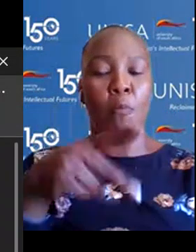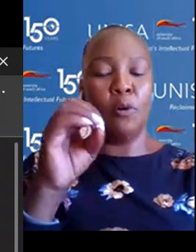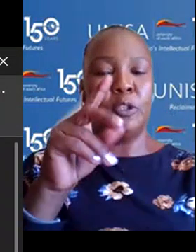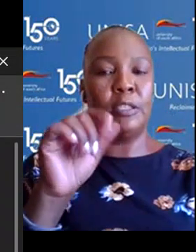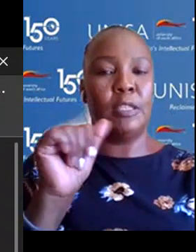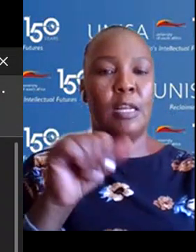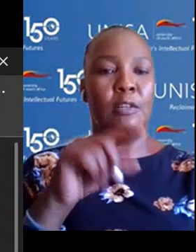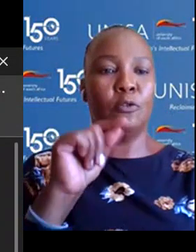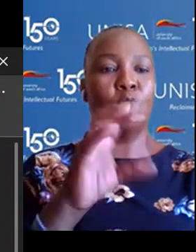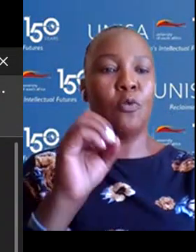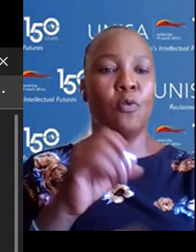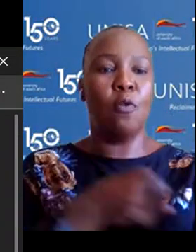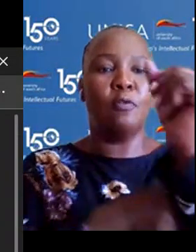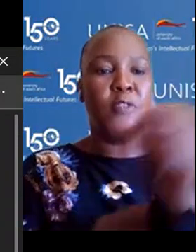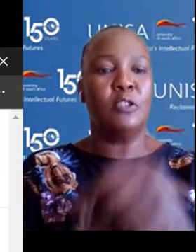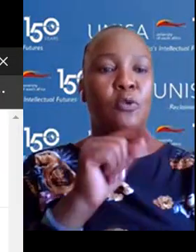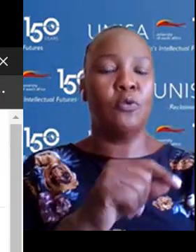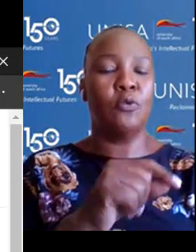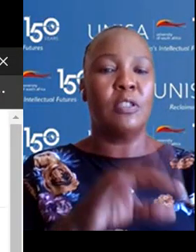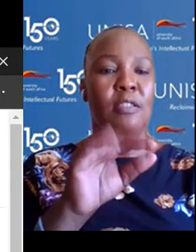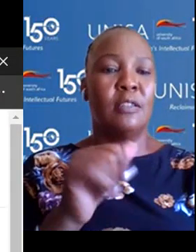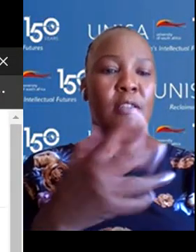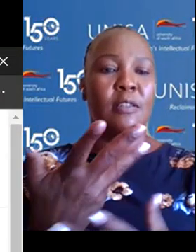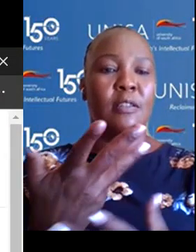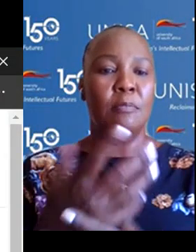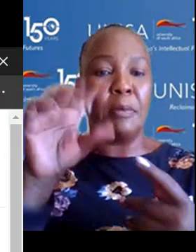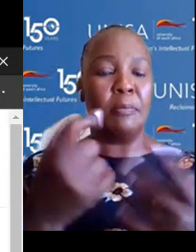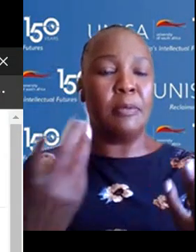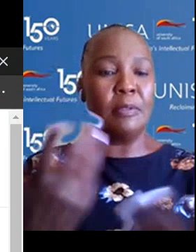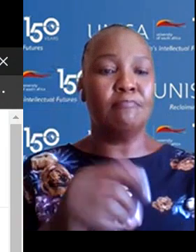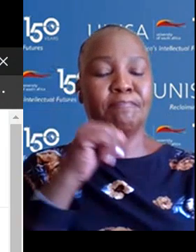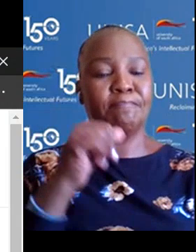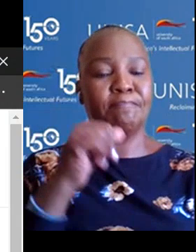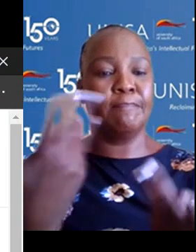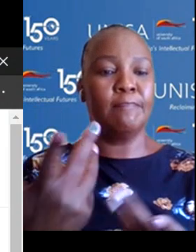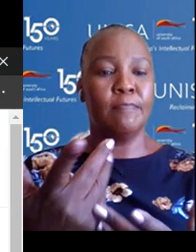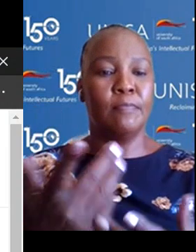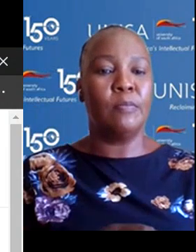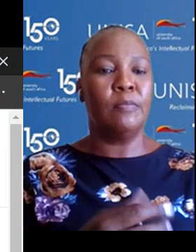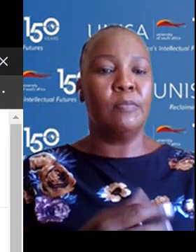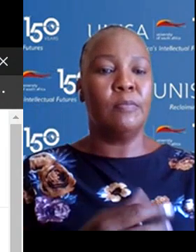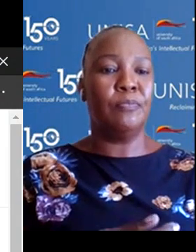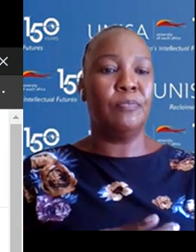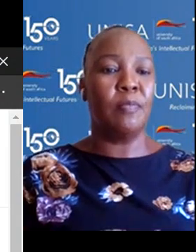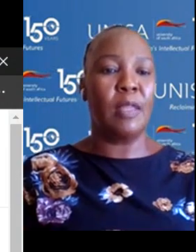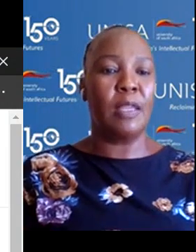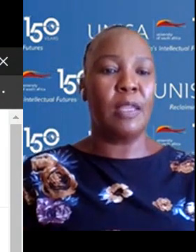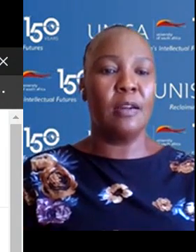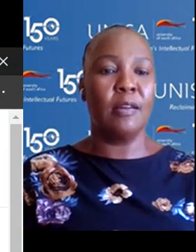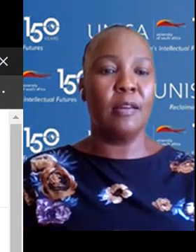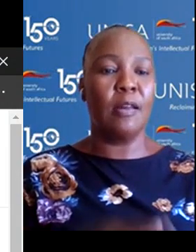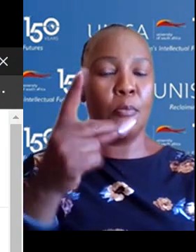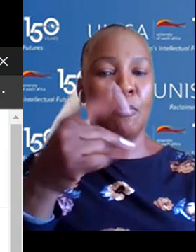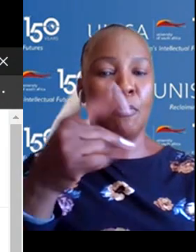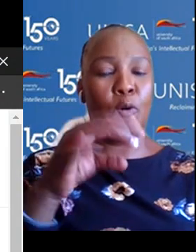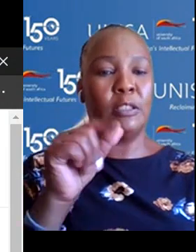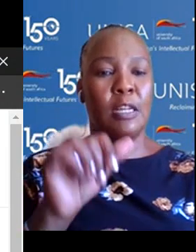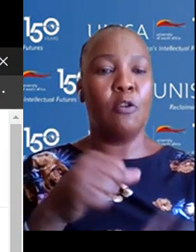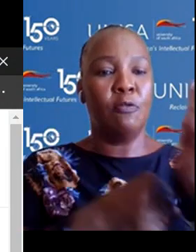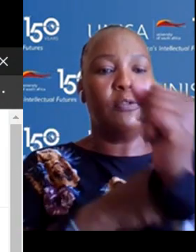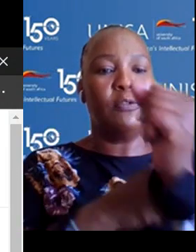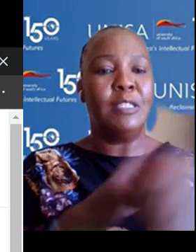portal.office.com. Okay, it might pick it up as portal like that. It's fine, no worries. Let it search. It's not a problem. But as long as you say Portal Office